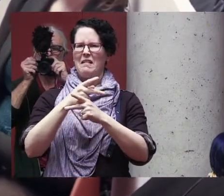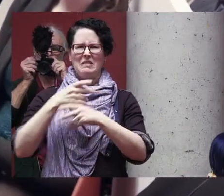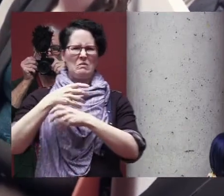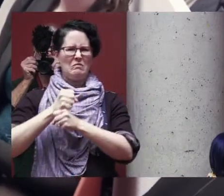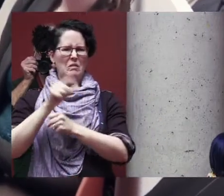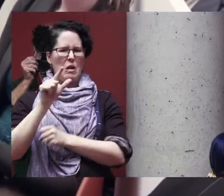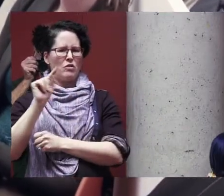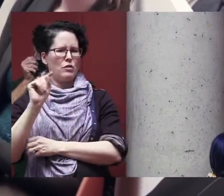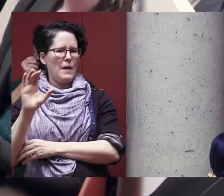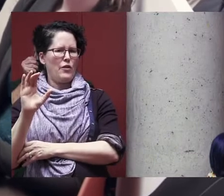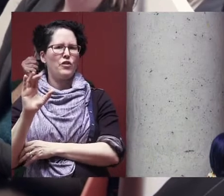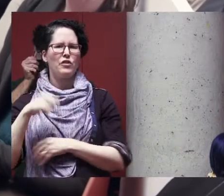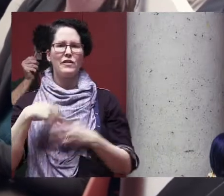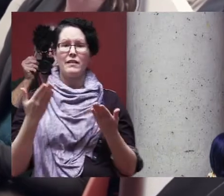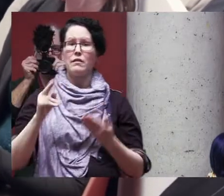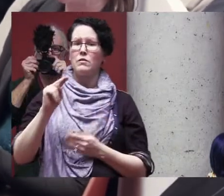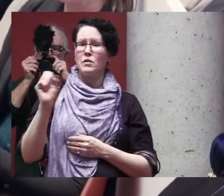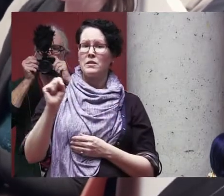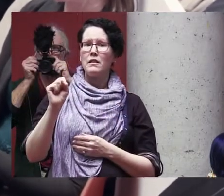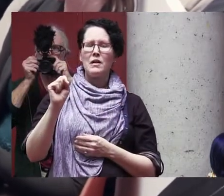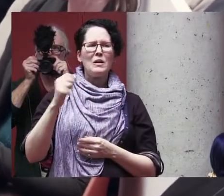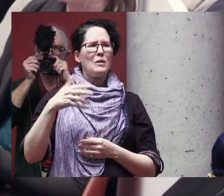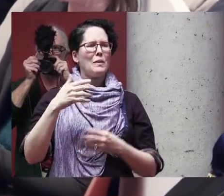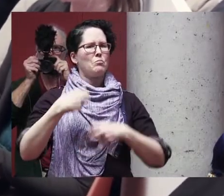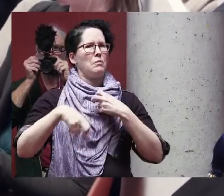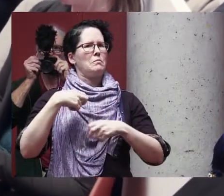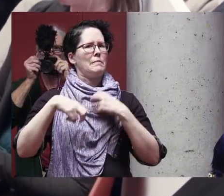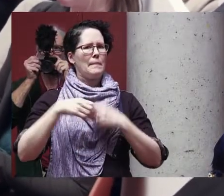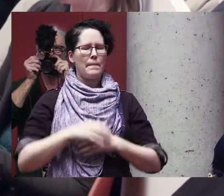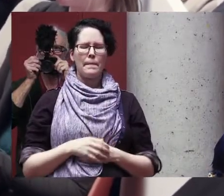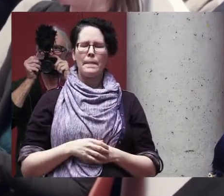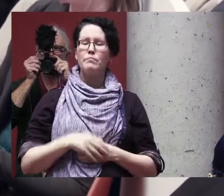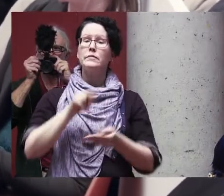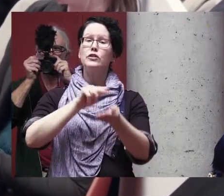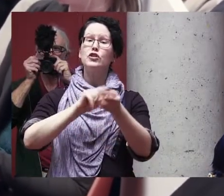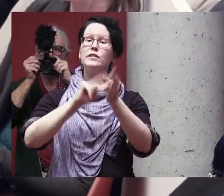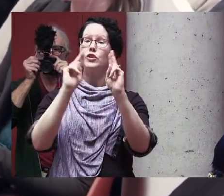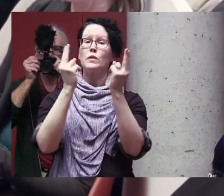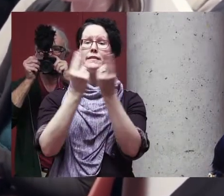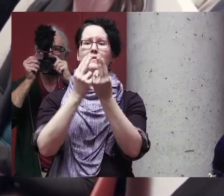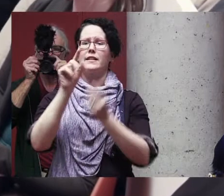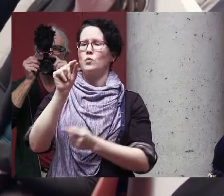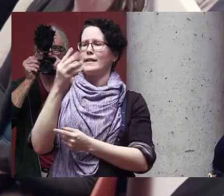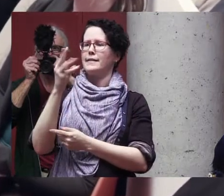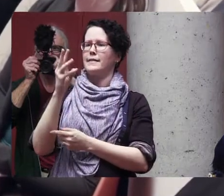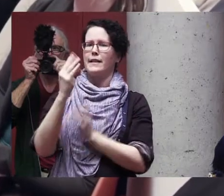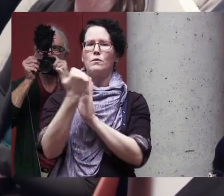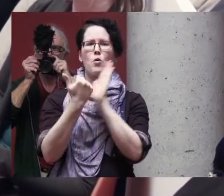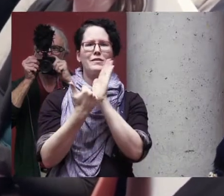the 2016 report from the Nurses Union about the inadequacy of staffing levels.